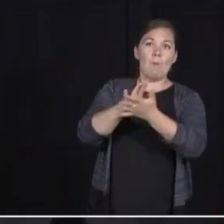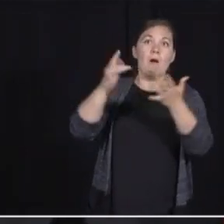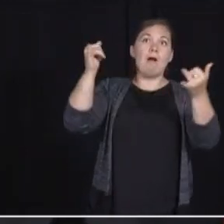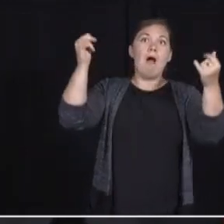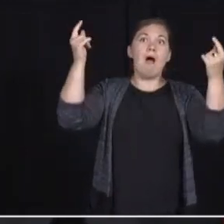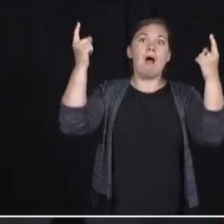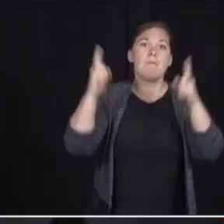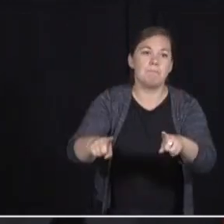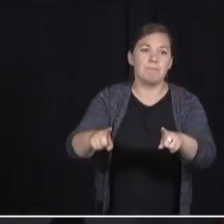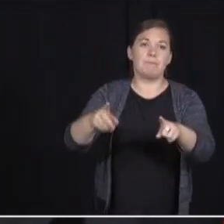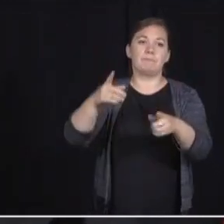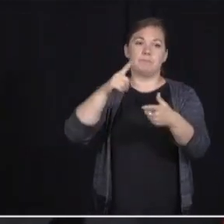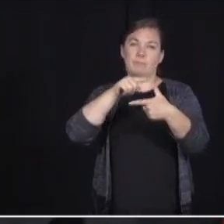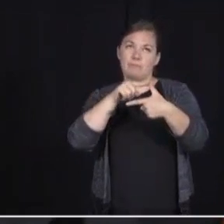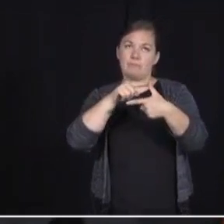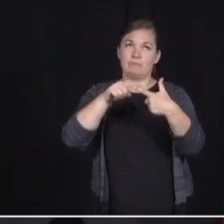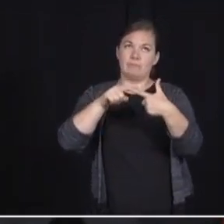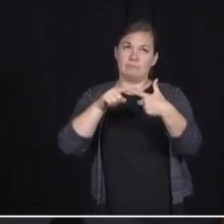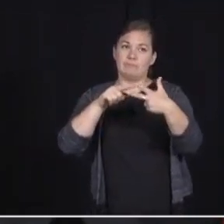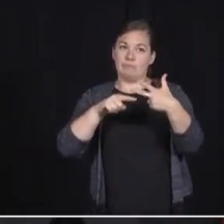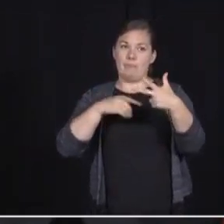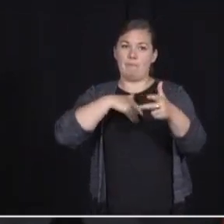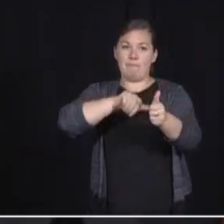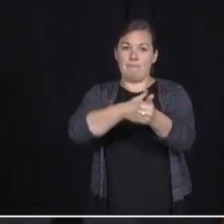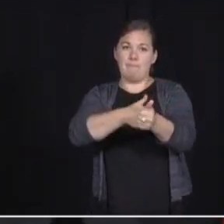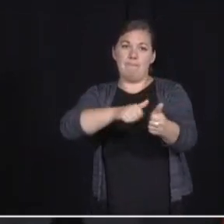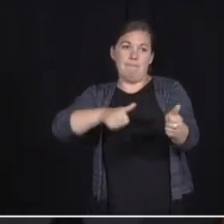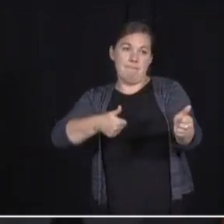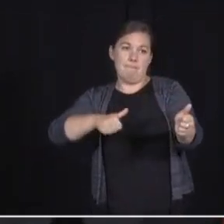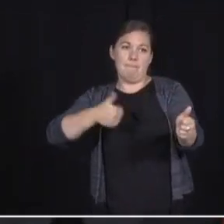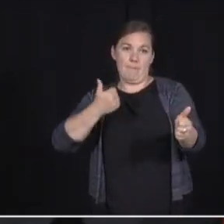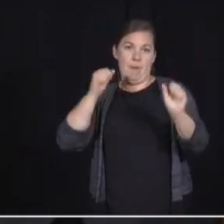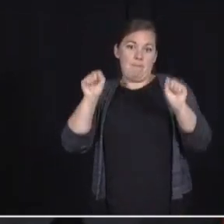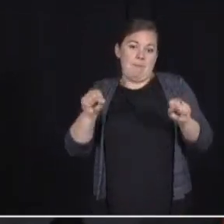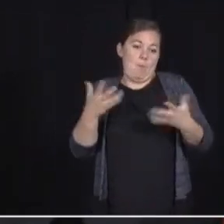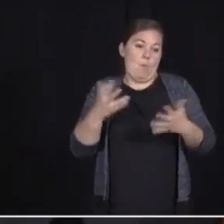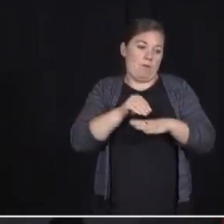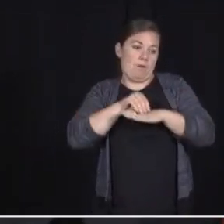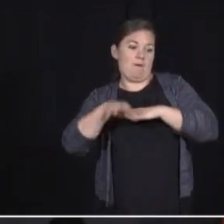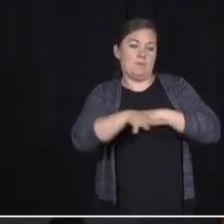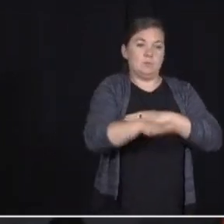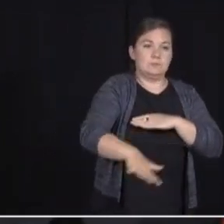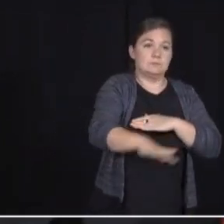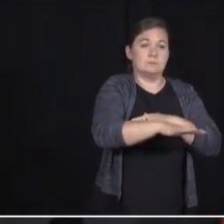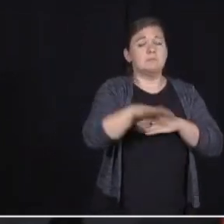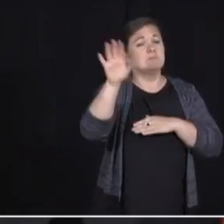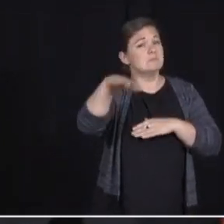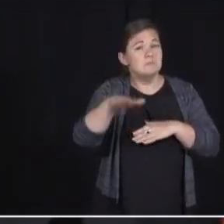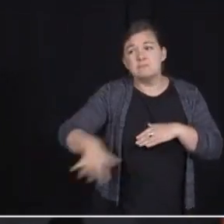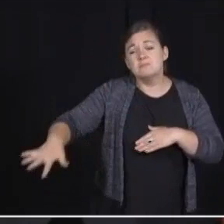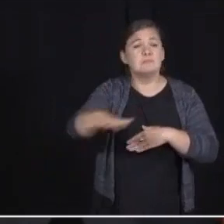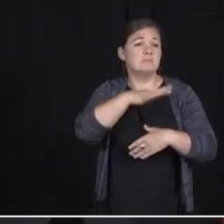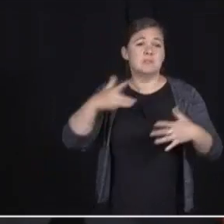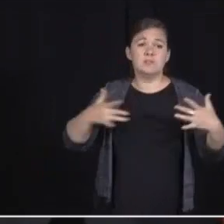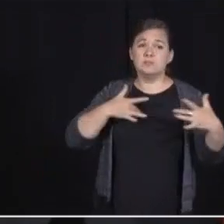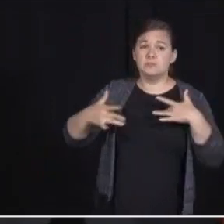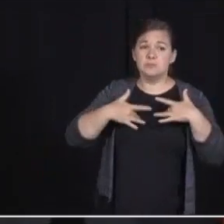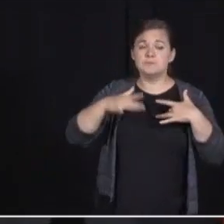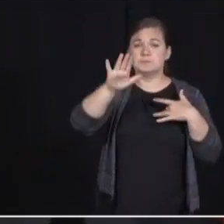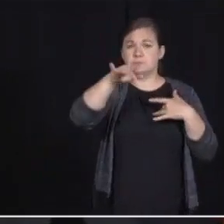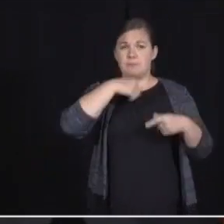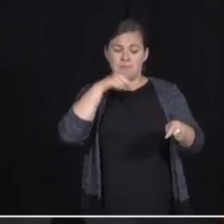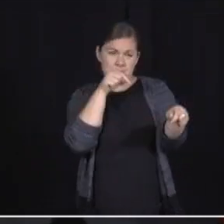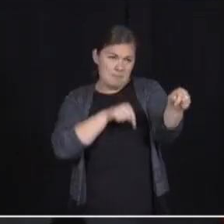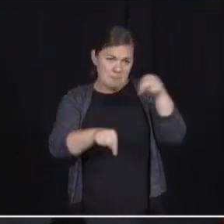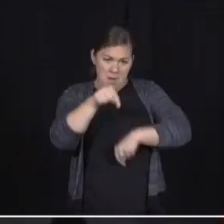a case, because there's a lot of concern and anxiety. I do want to go back for a minute and say that, public health has